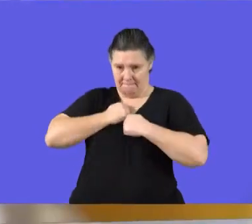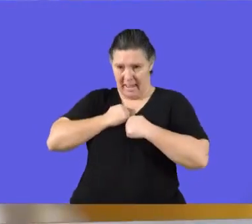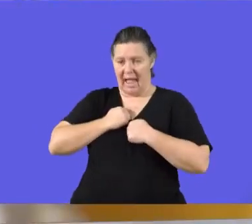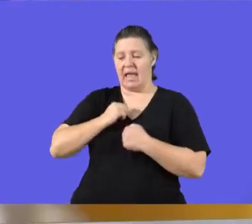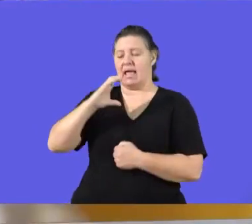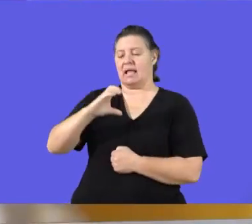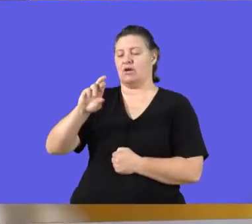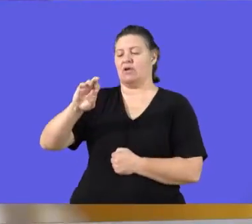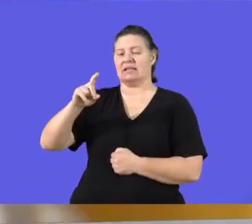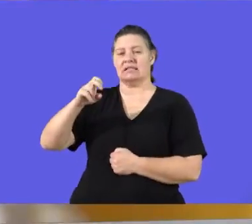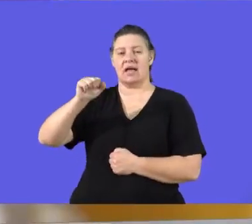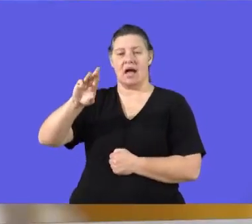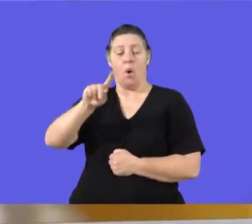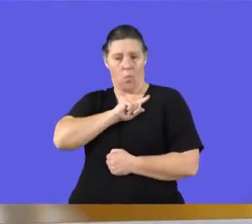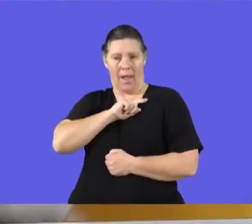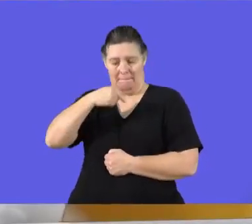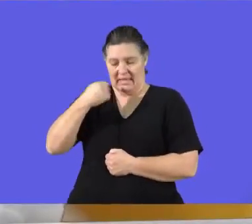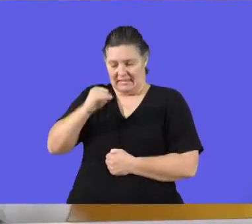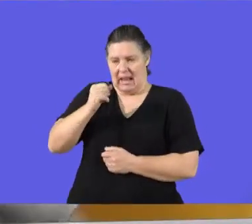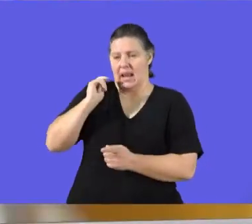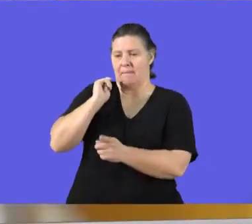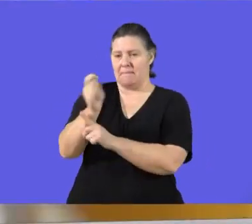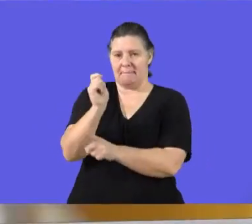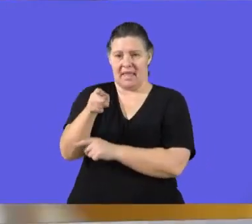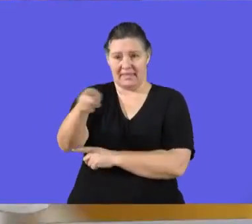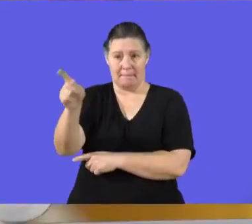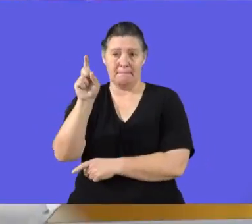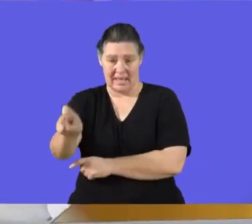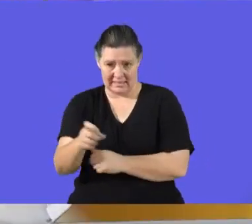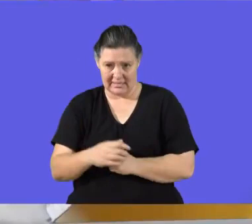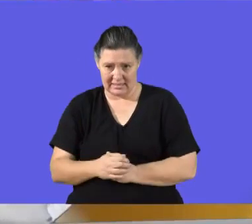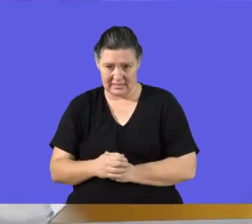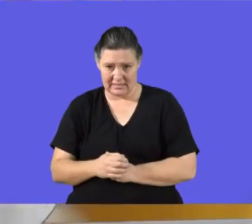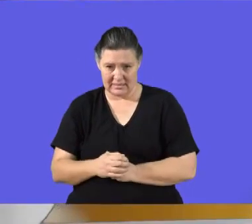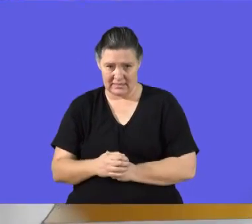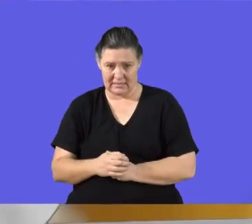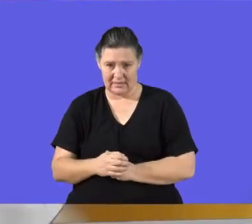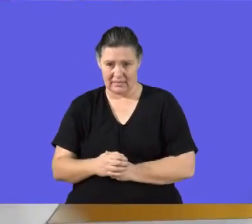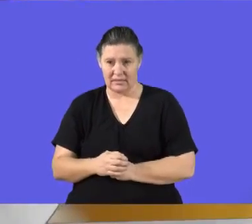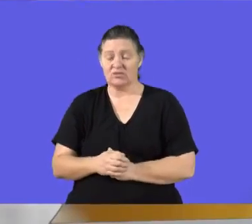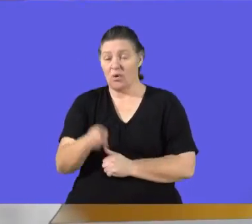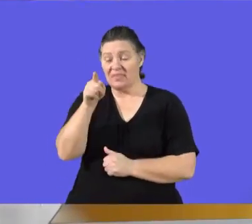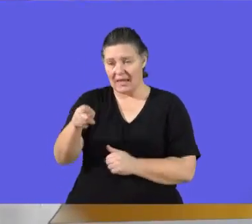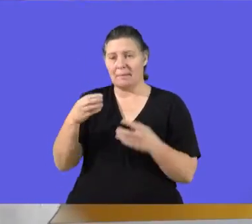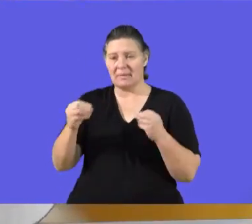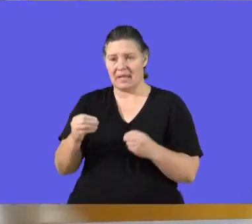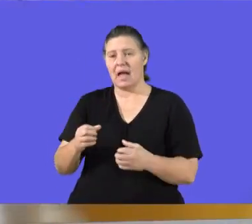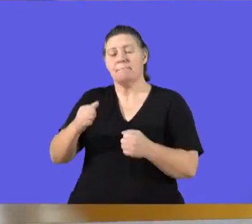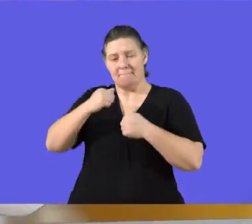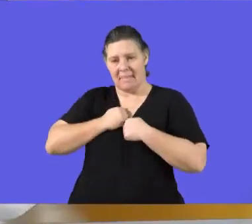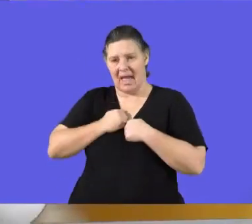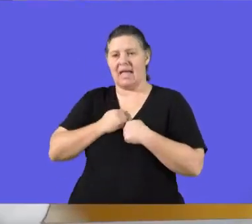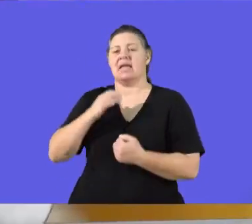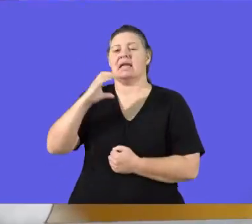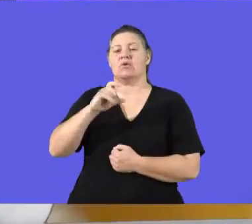individual, that individual becomes our creditor. But we can also buy from another business. When we buy from another business,